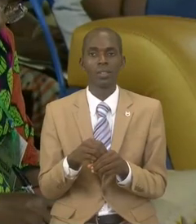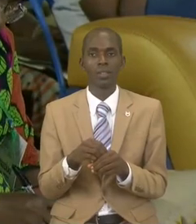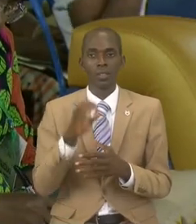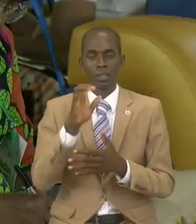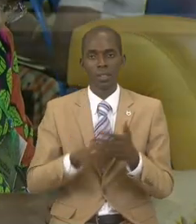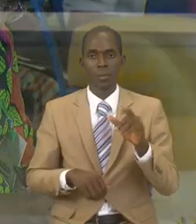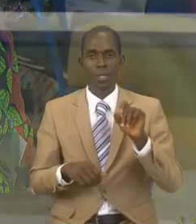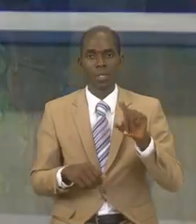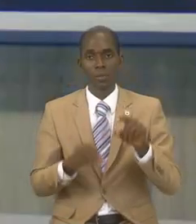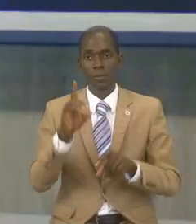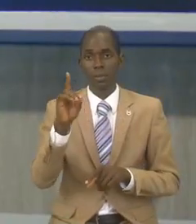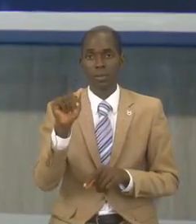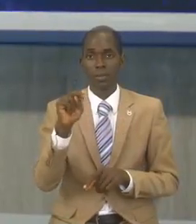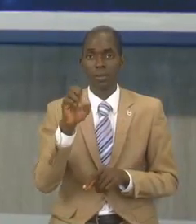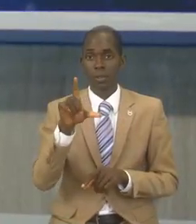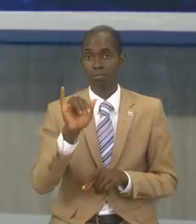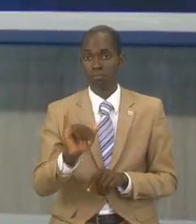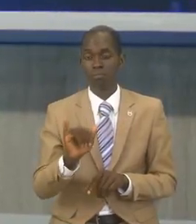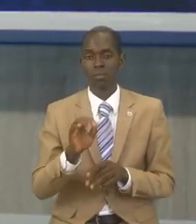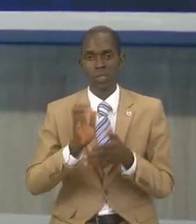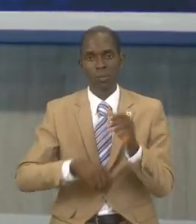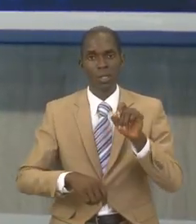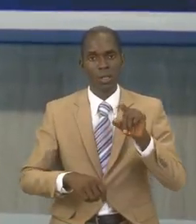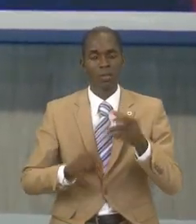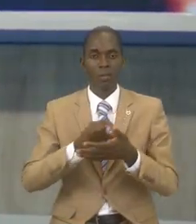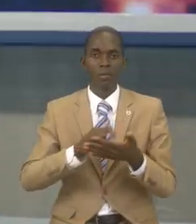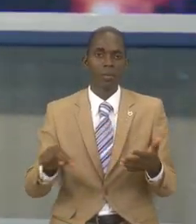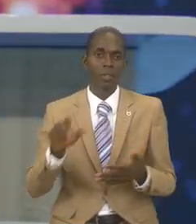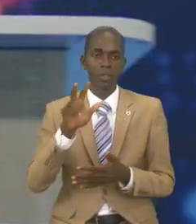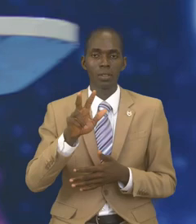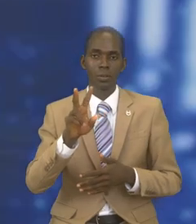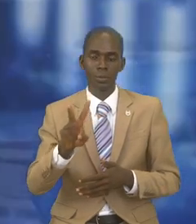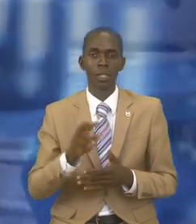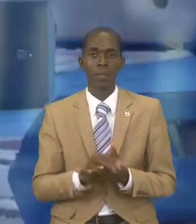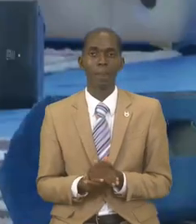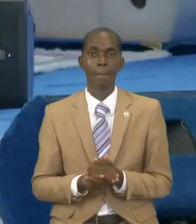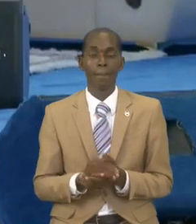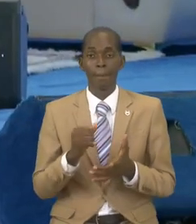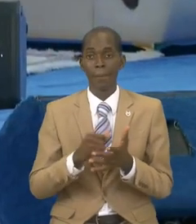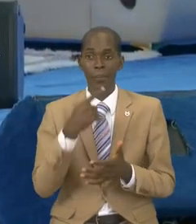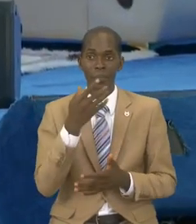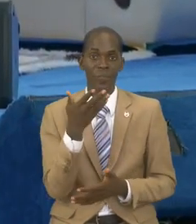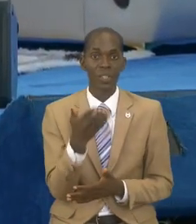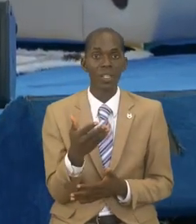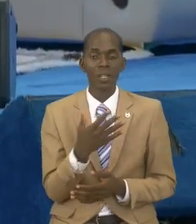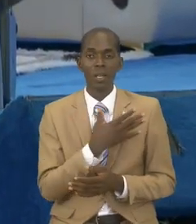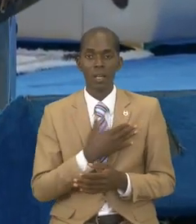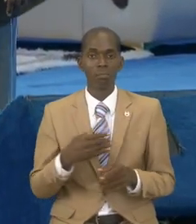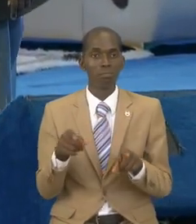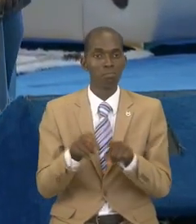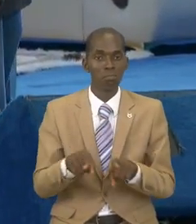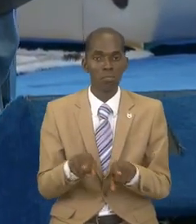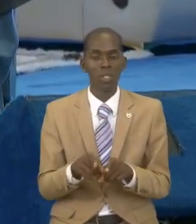chapter 11, and I'm reading from verse 32. Chapter 11, reading from verse 32. It says, and such as